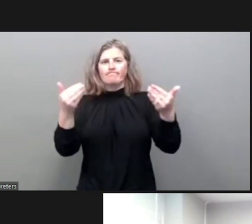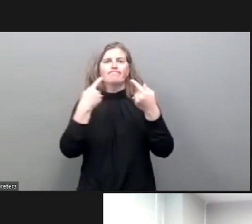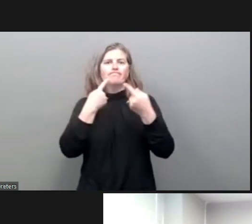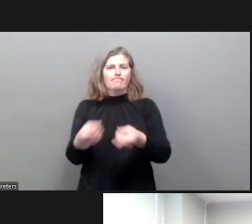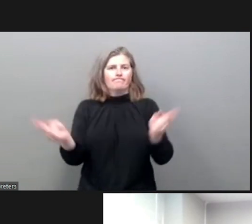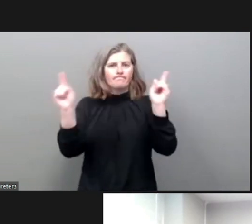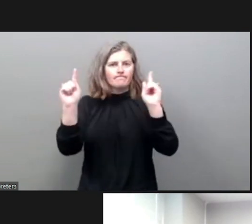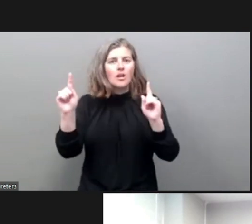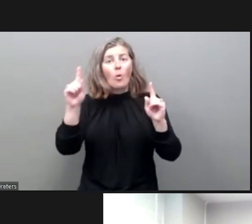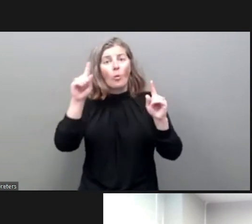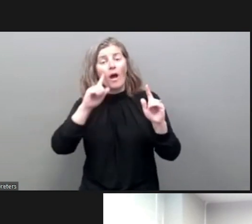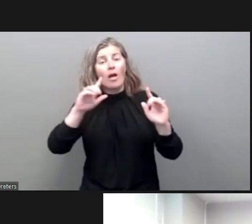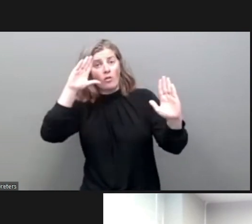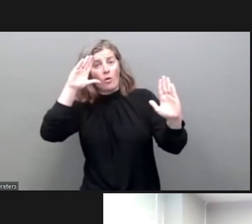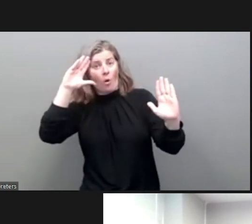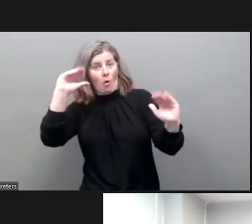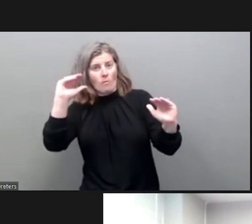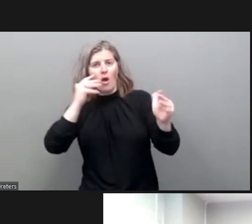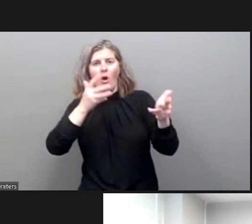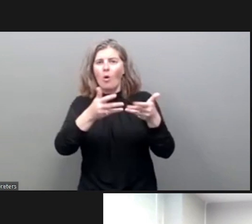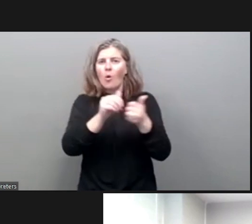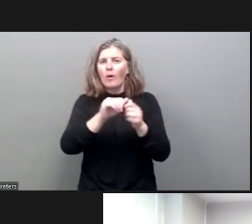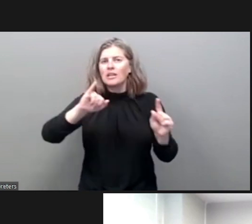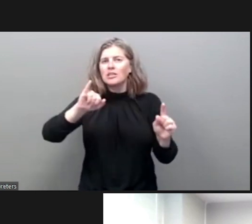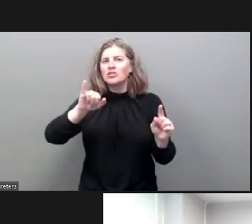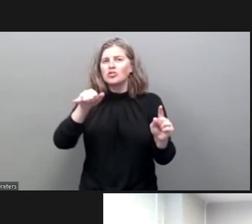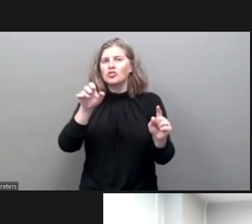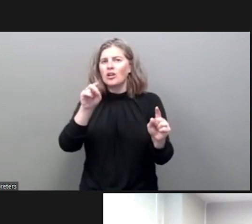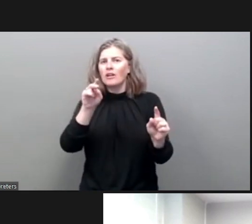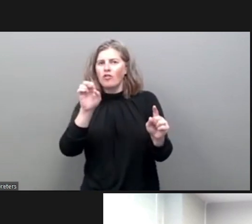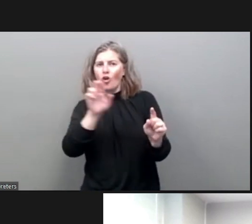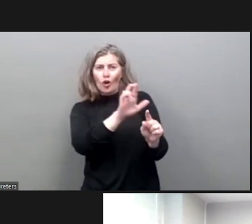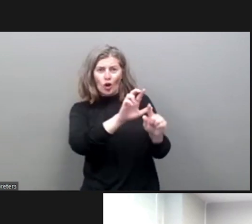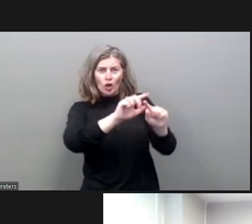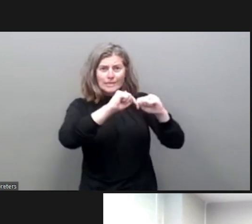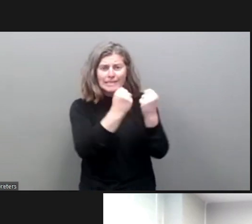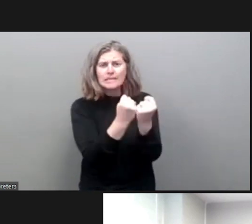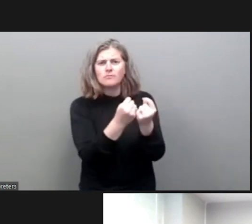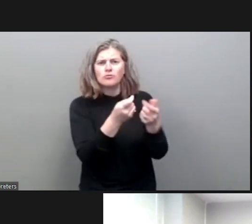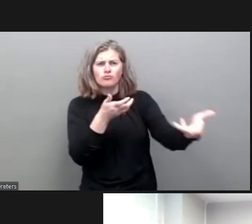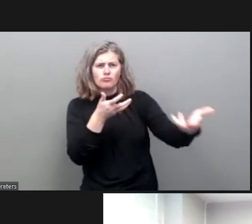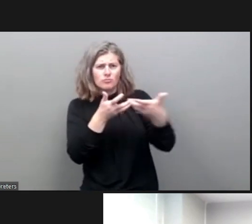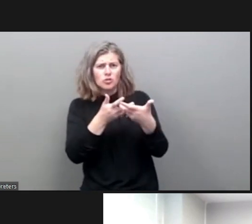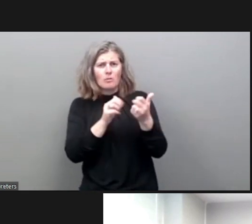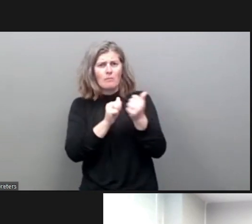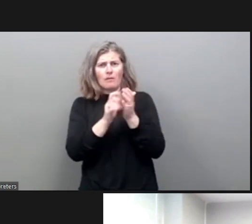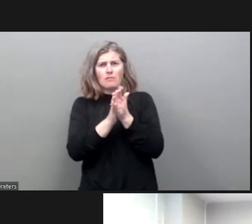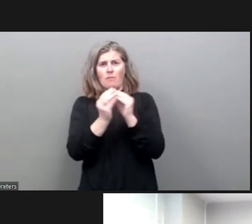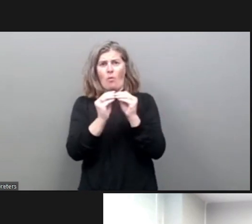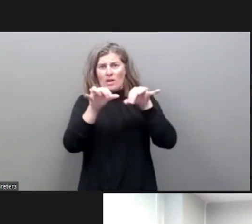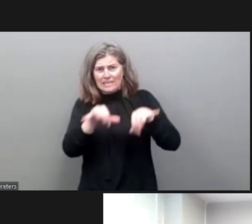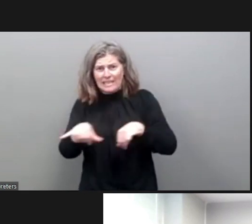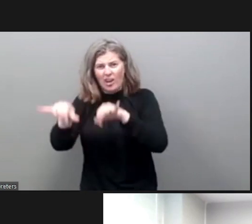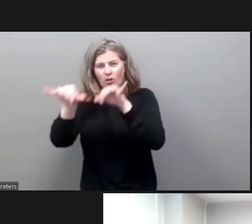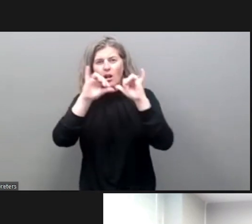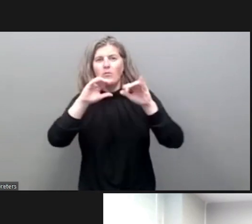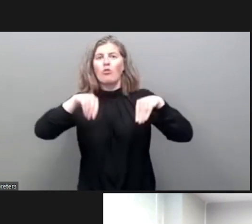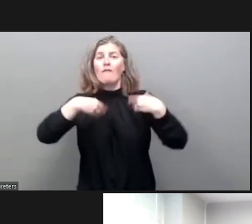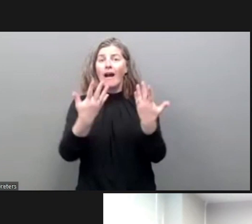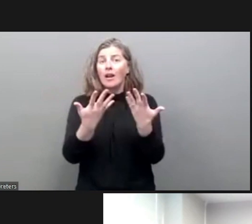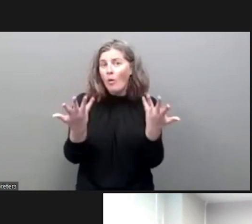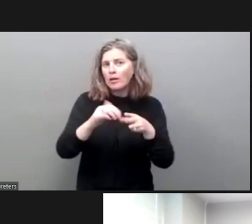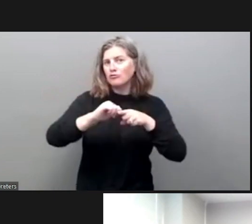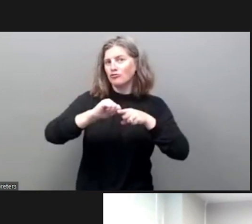one of the hopes is to work with Jennifer and her team to try to see if we can standardize it by providing training and